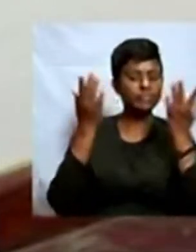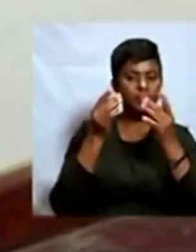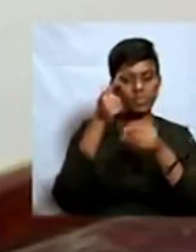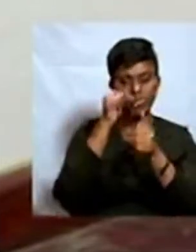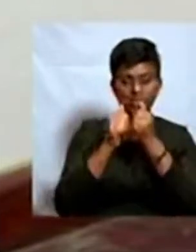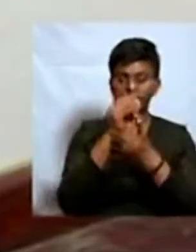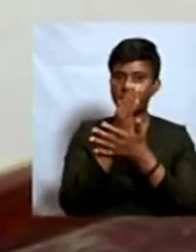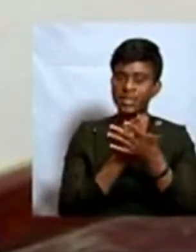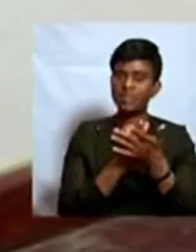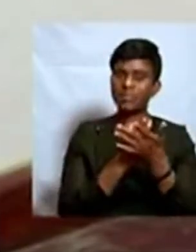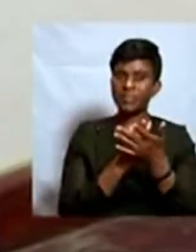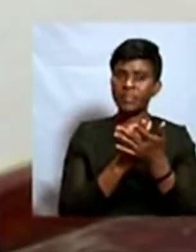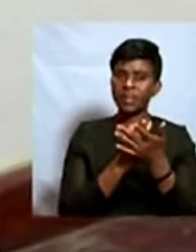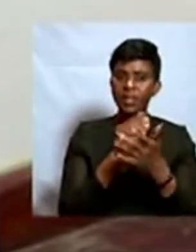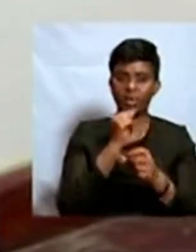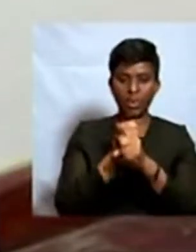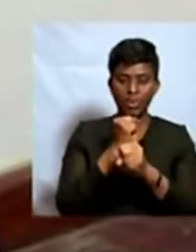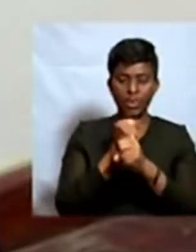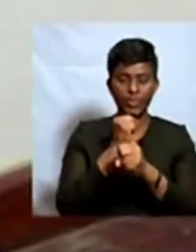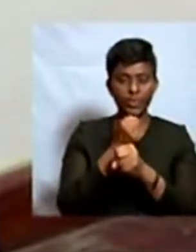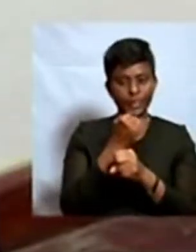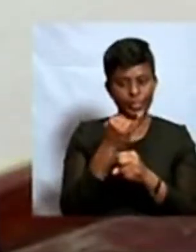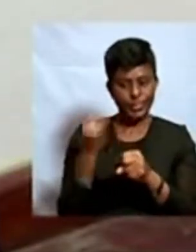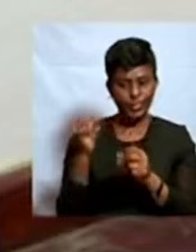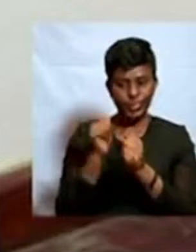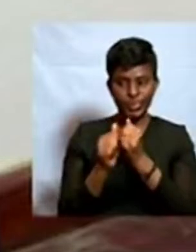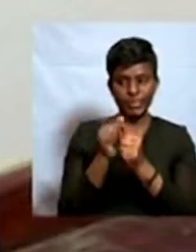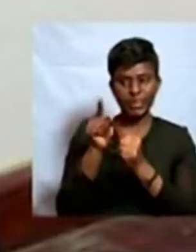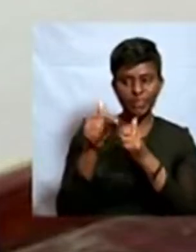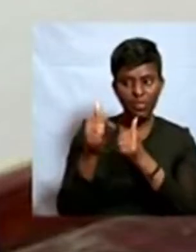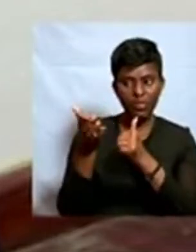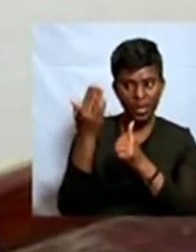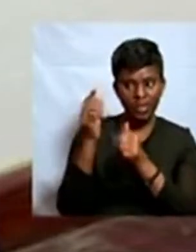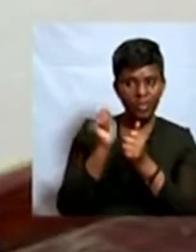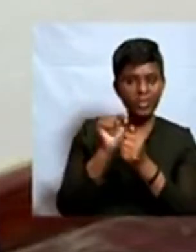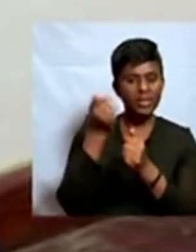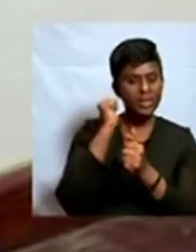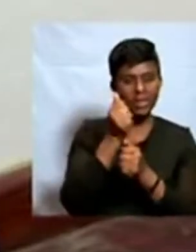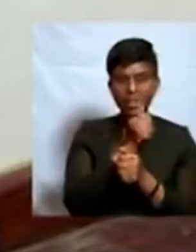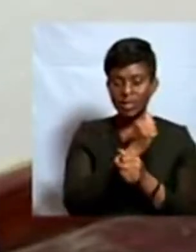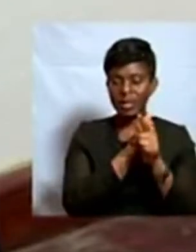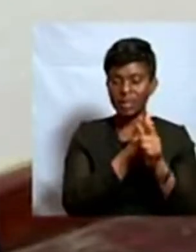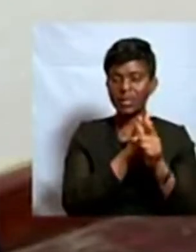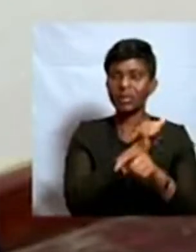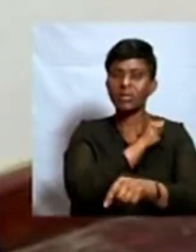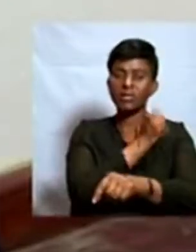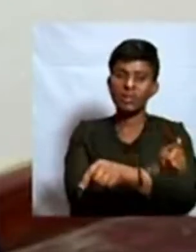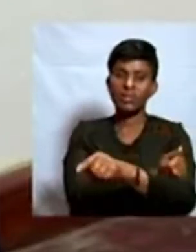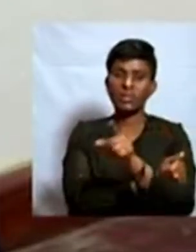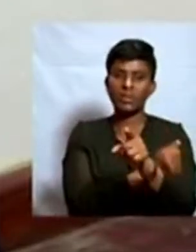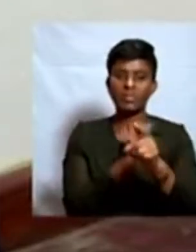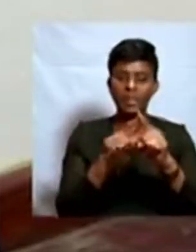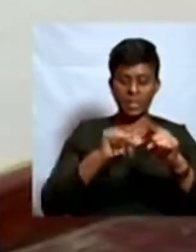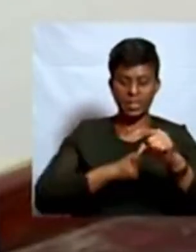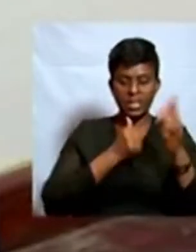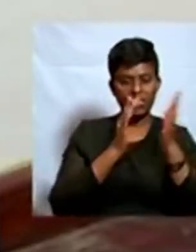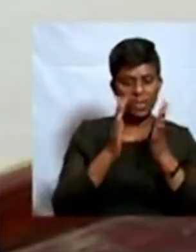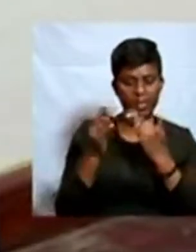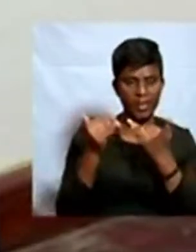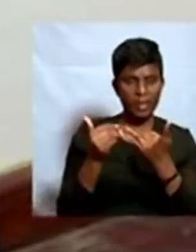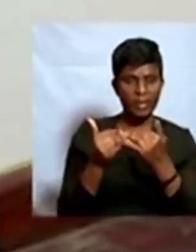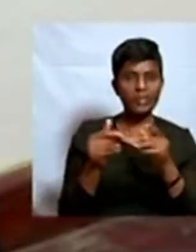some operational issues which are under follow-up with Kenya authorities. But we plan